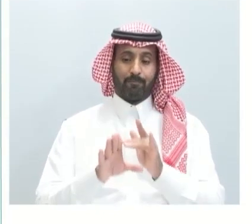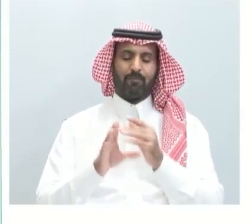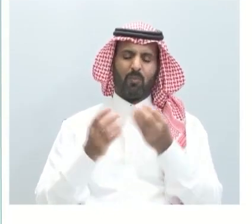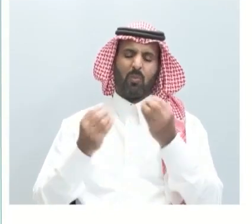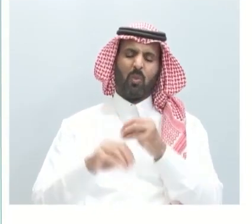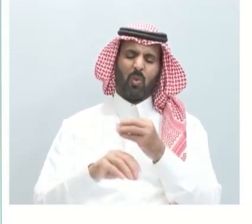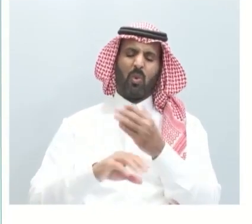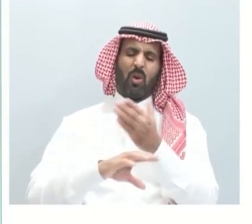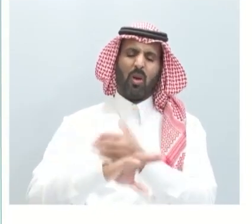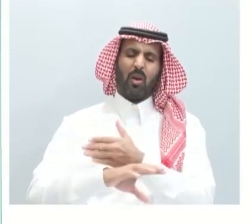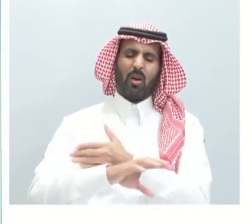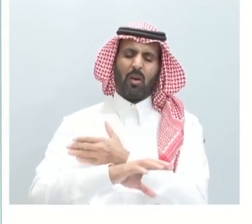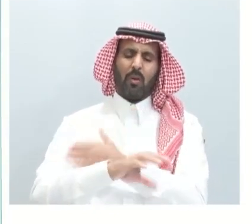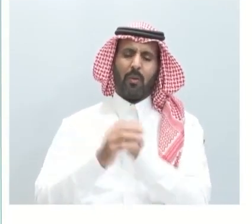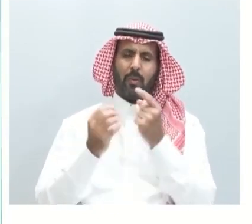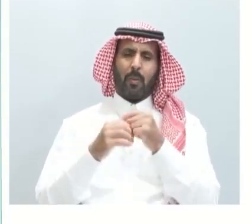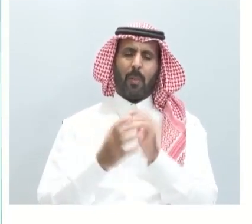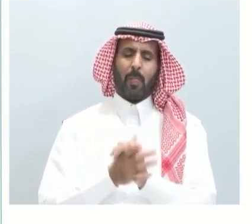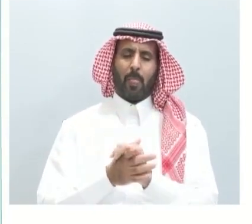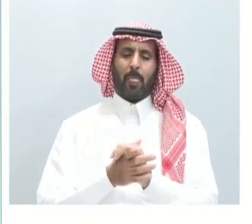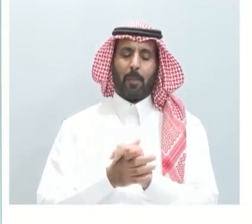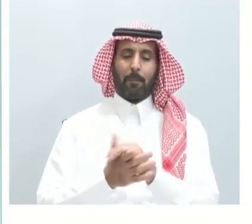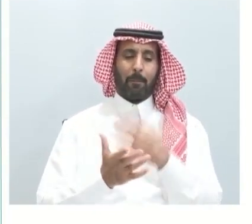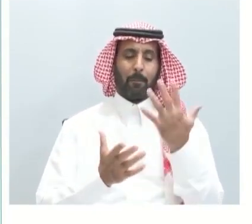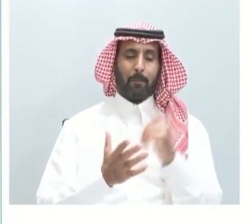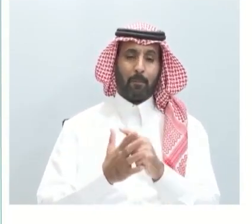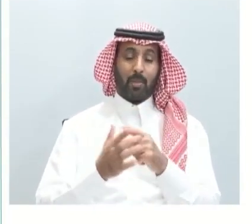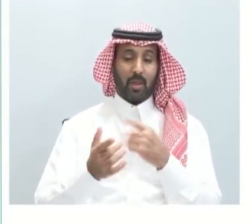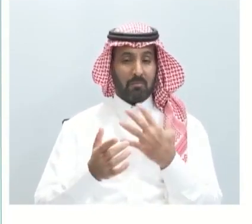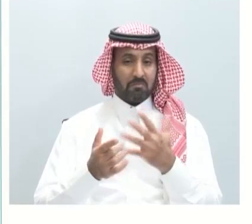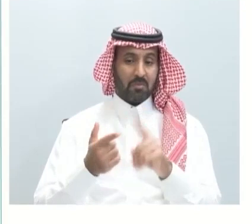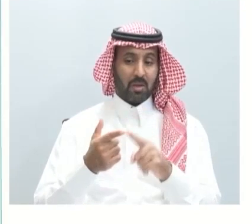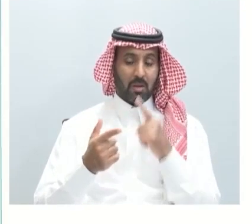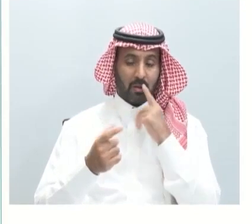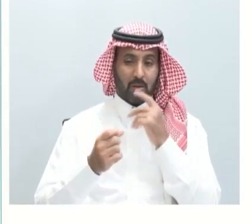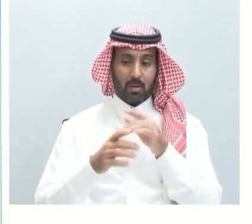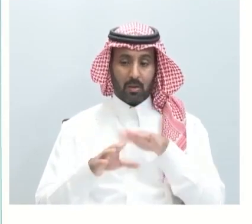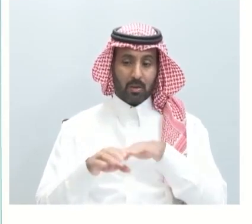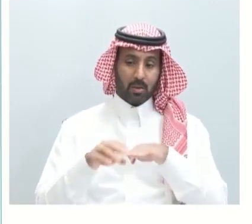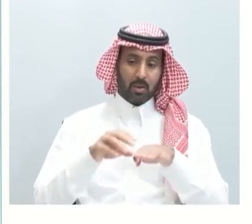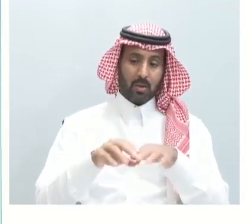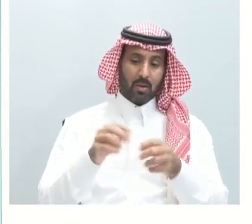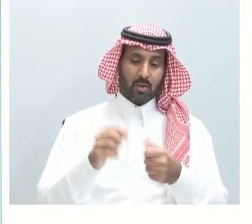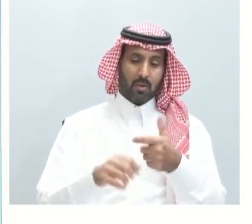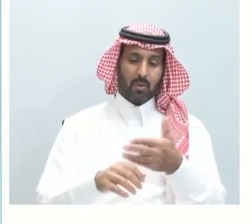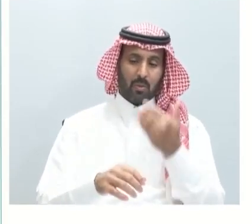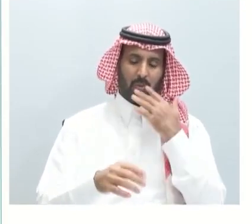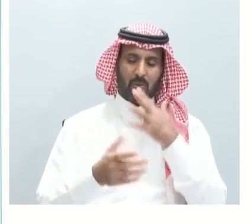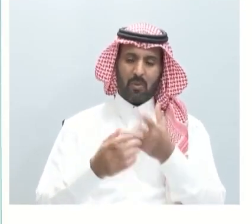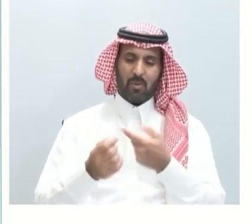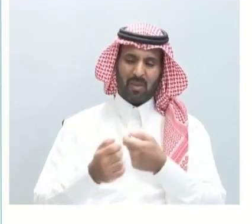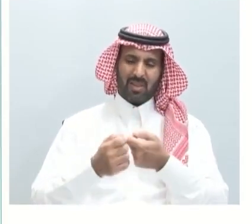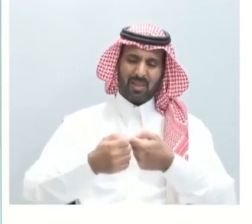more tired I get. Very good. Number five, usually when a pair of shoes is cheap, they fall